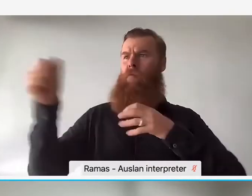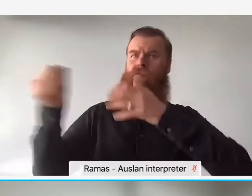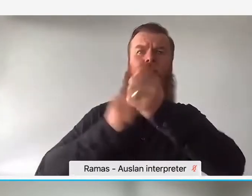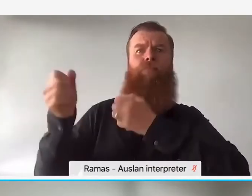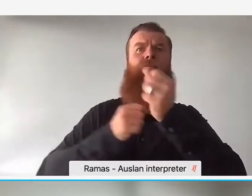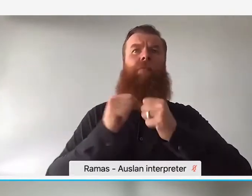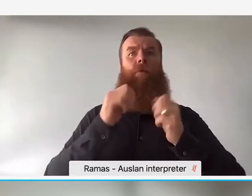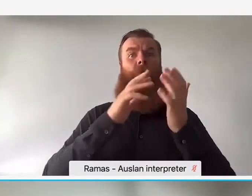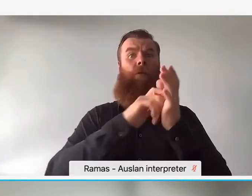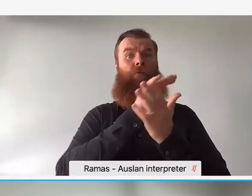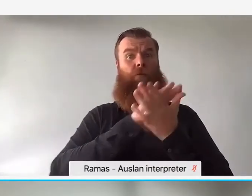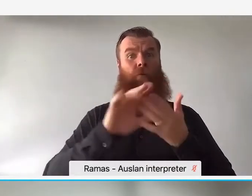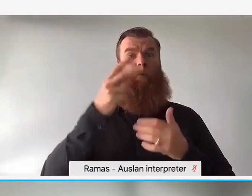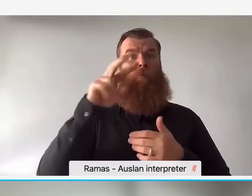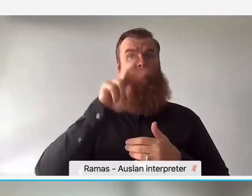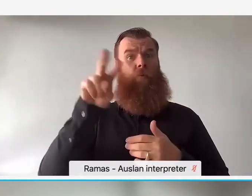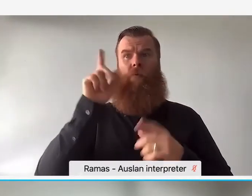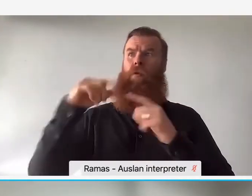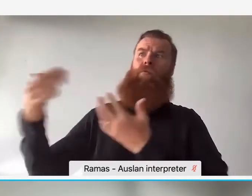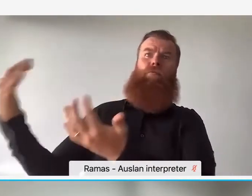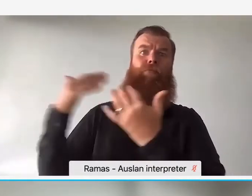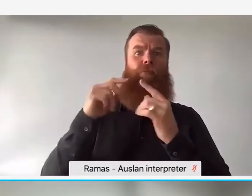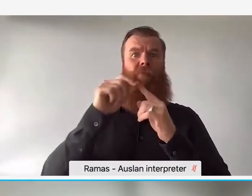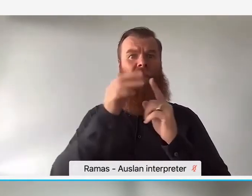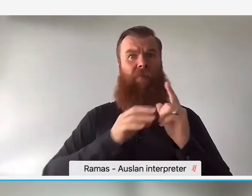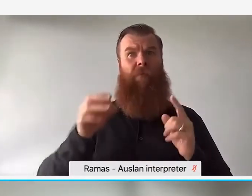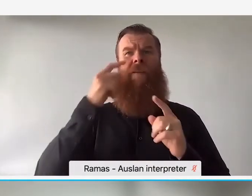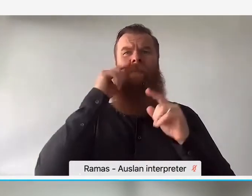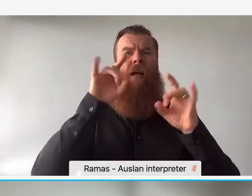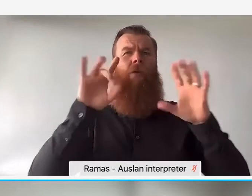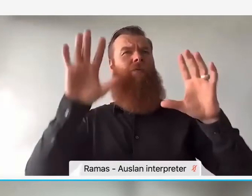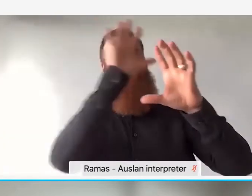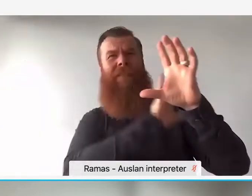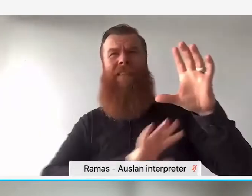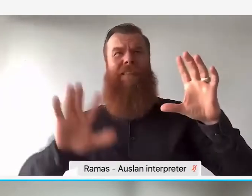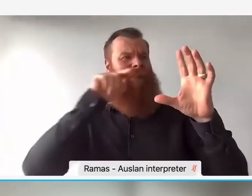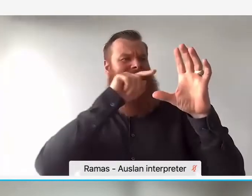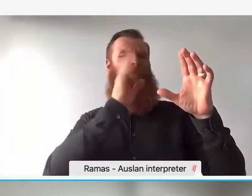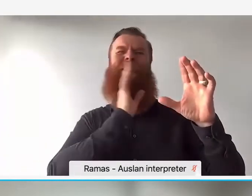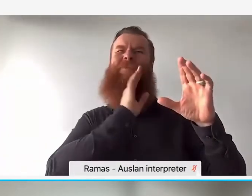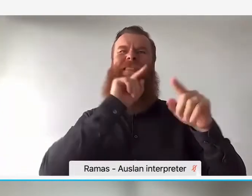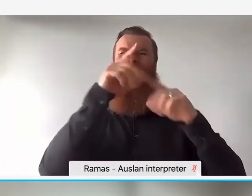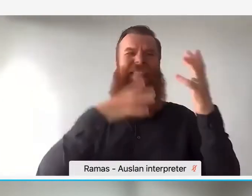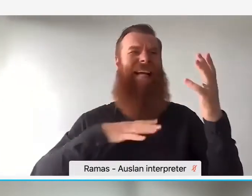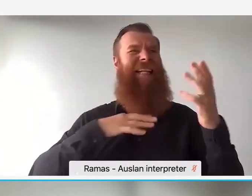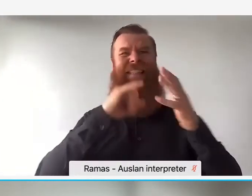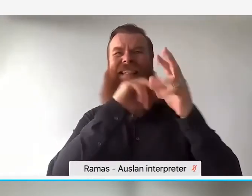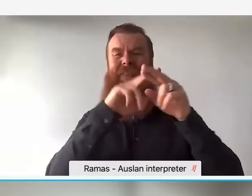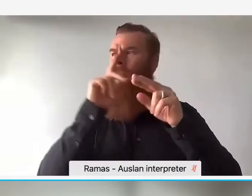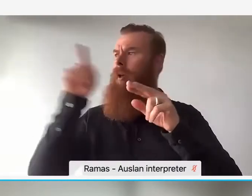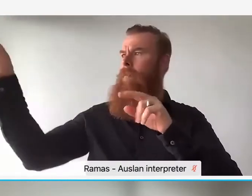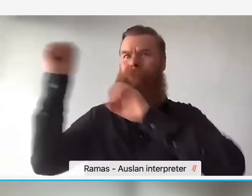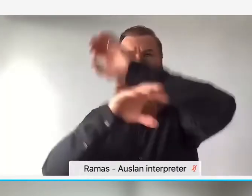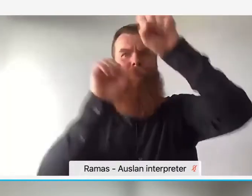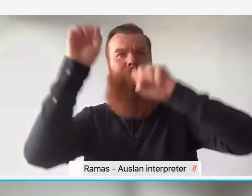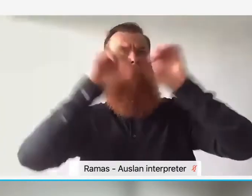identifying opportunities across Australian sectors to fill workforce shortages across regional and remote Australia. And